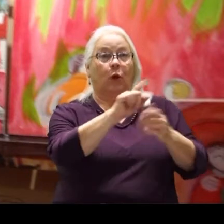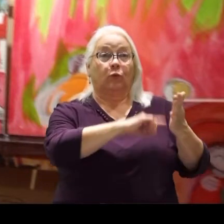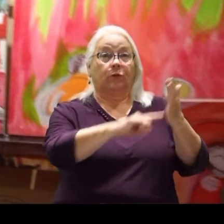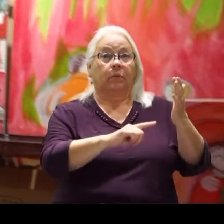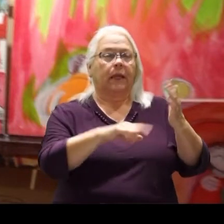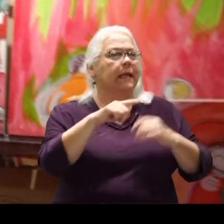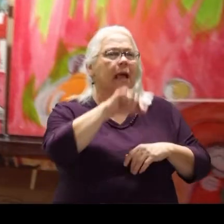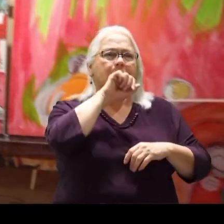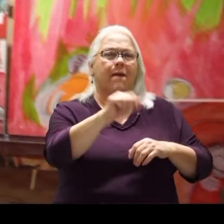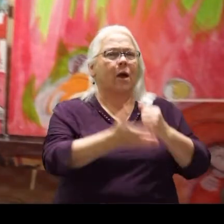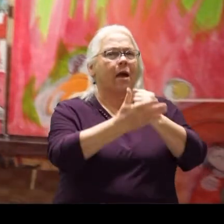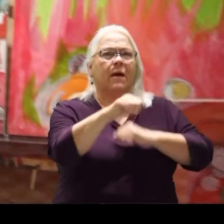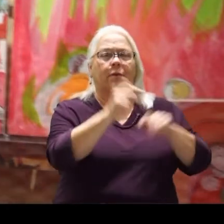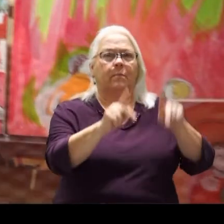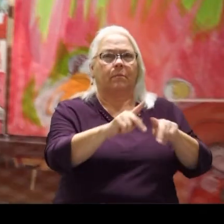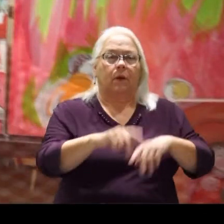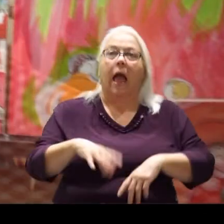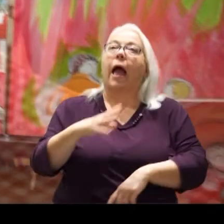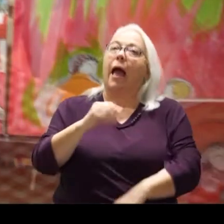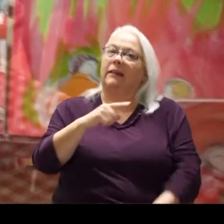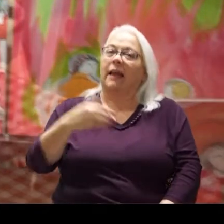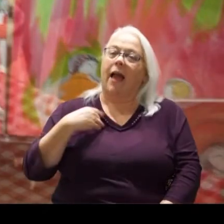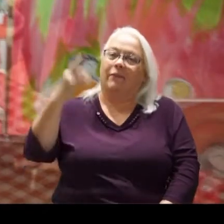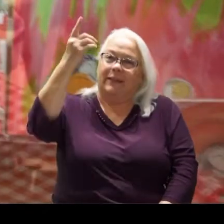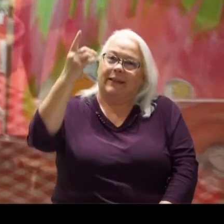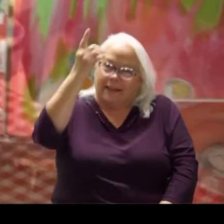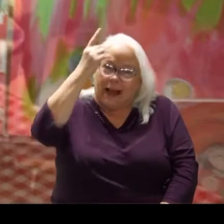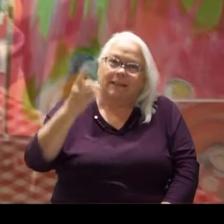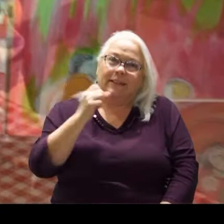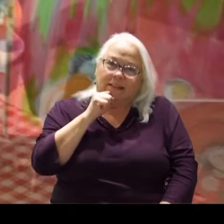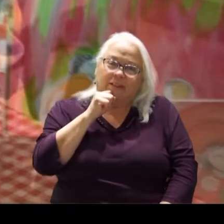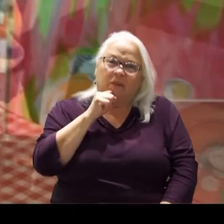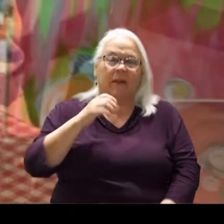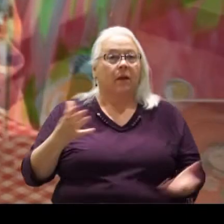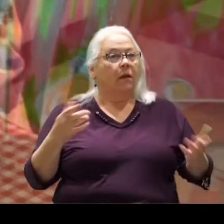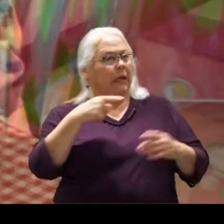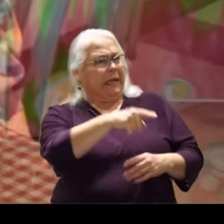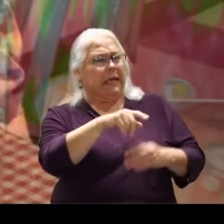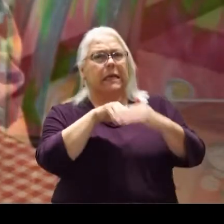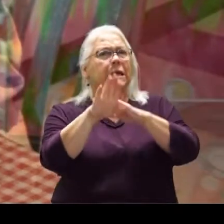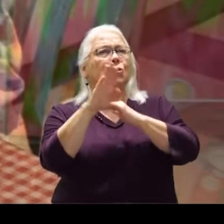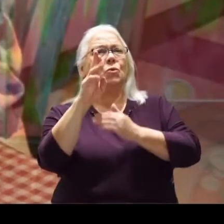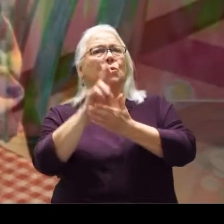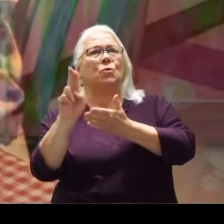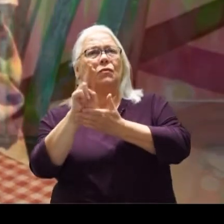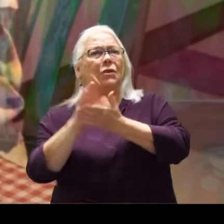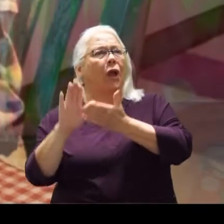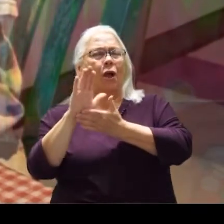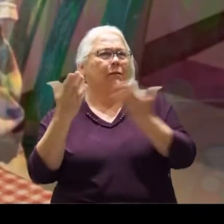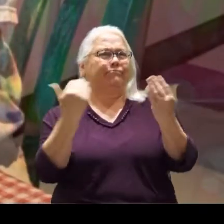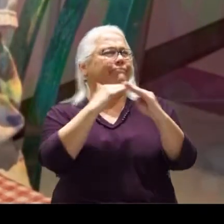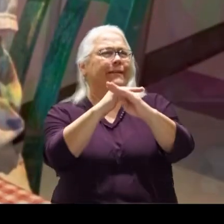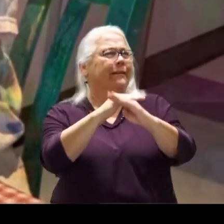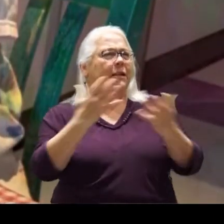those who needed help, and oh yeah, he had Down syndrome. For youth like him, access to post-secondary options were and are